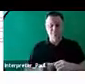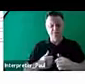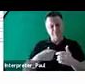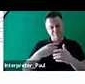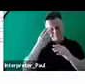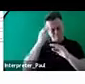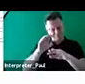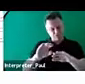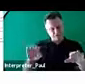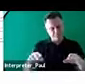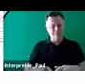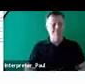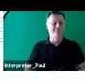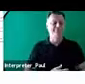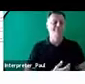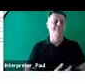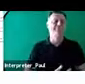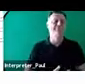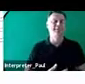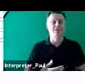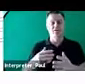about the importance of work.